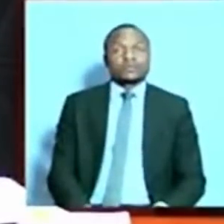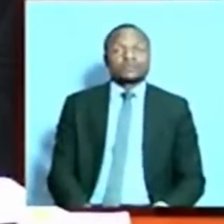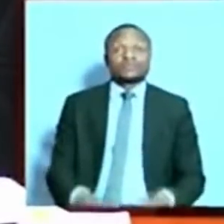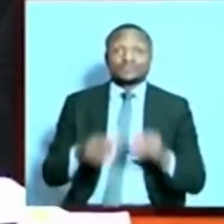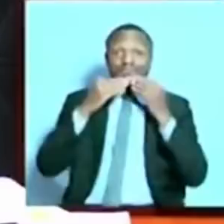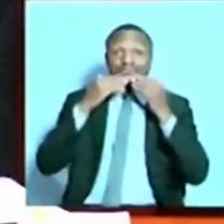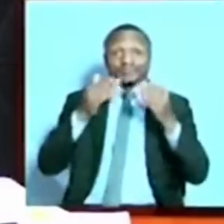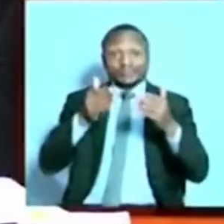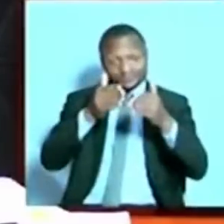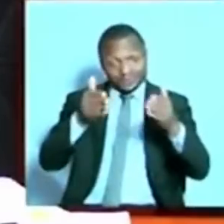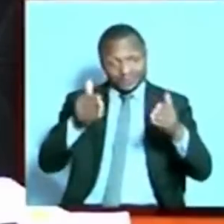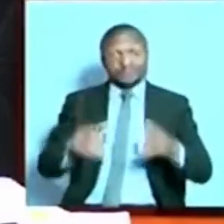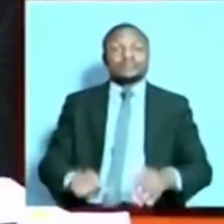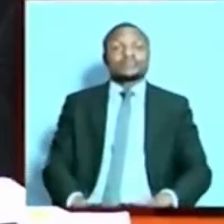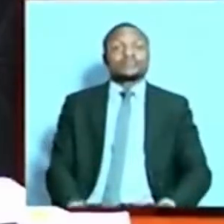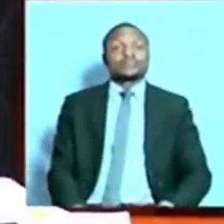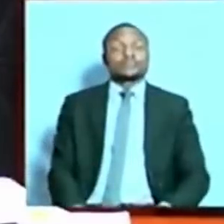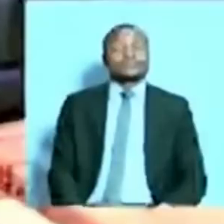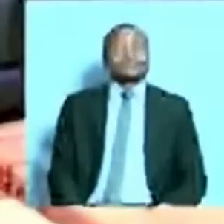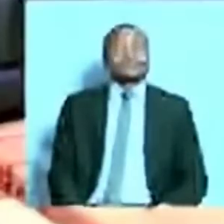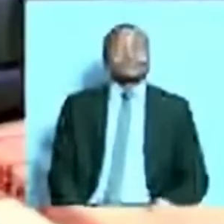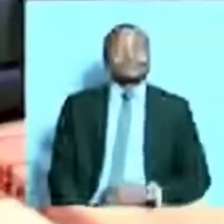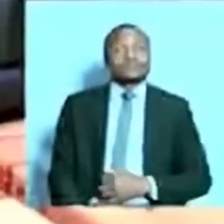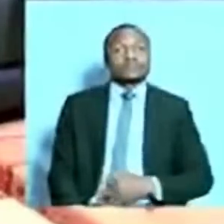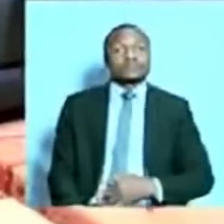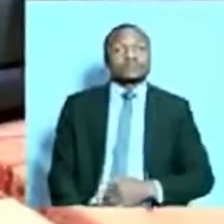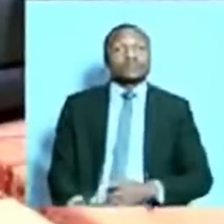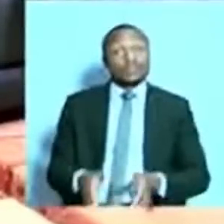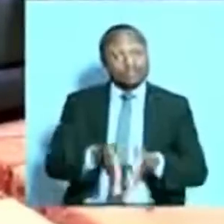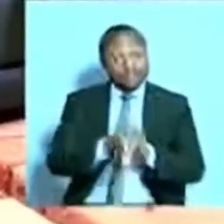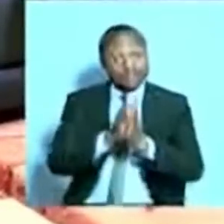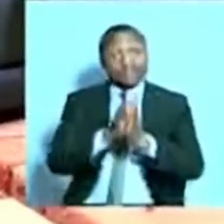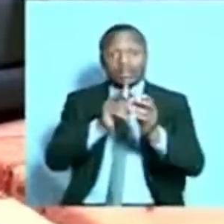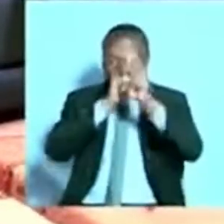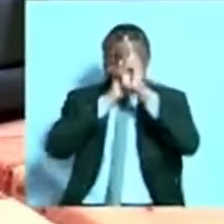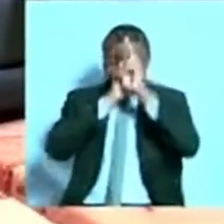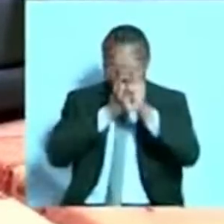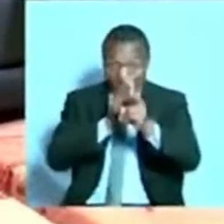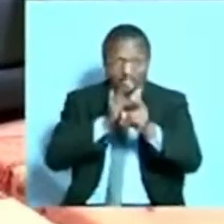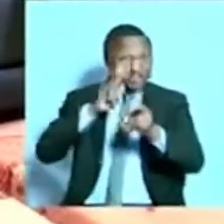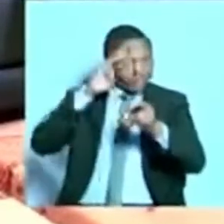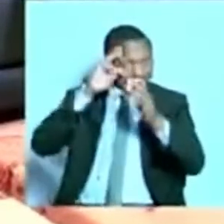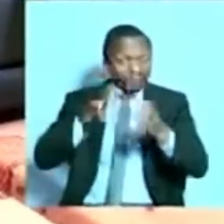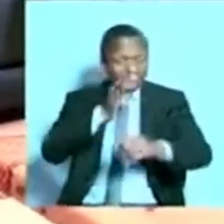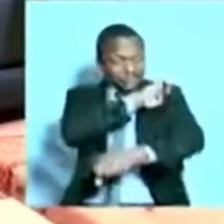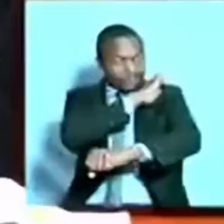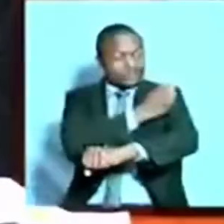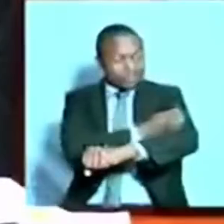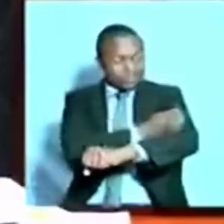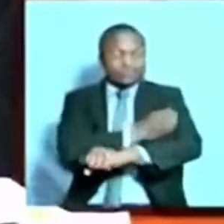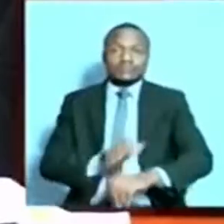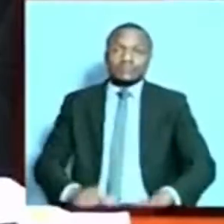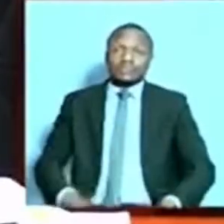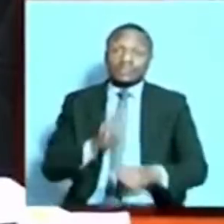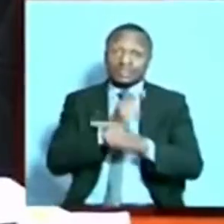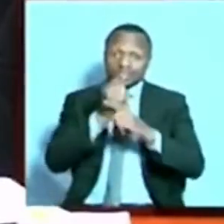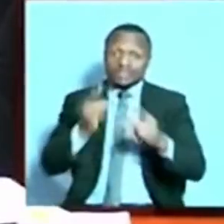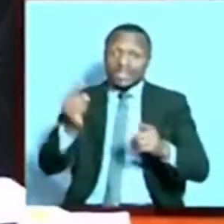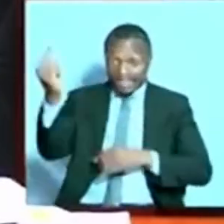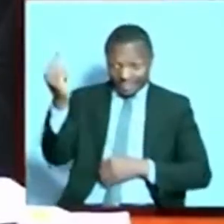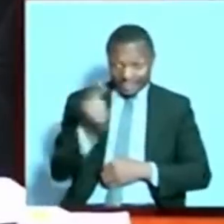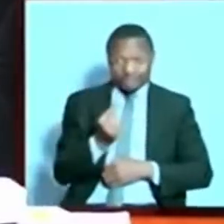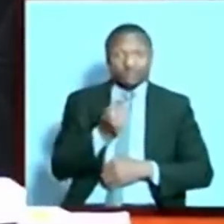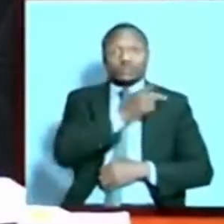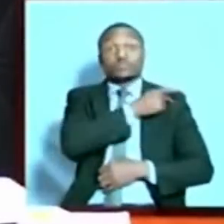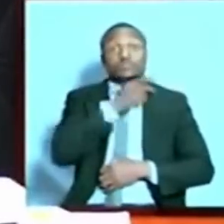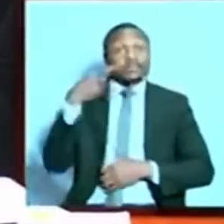Thank you so much. I'll ask the Honorable Minister of Energy just to come to